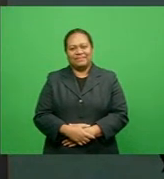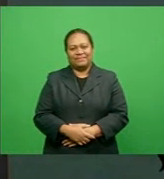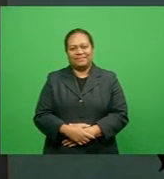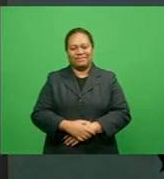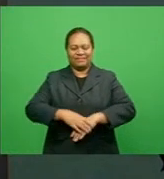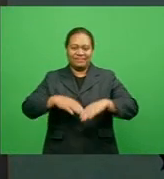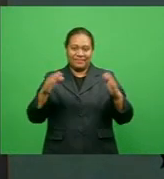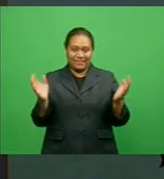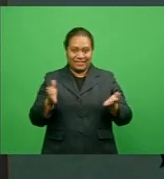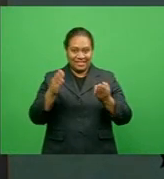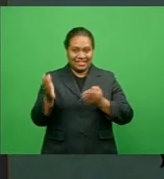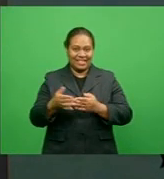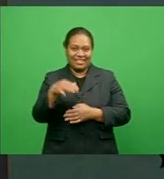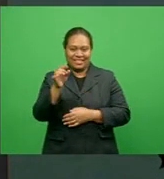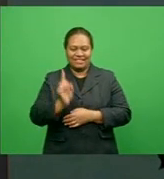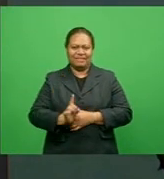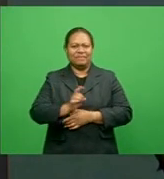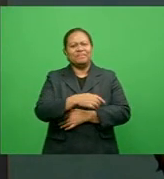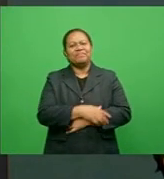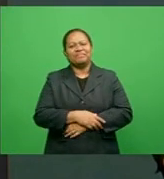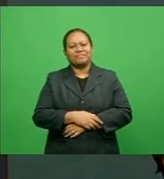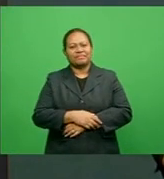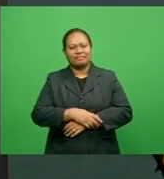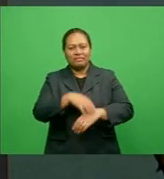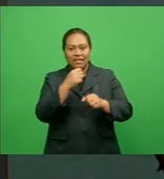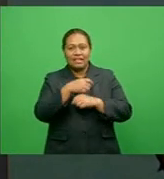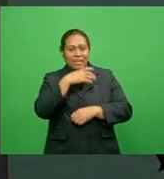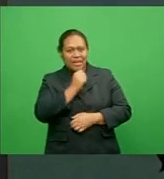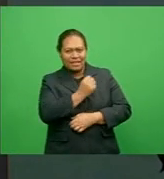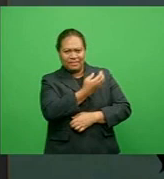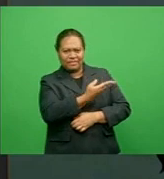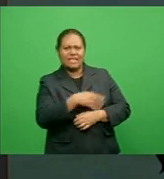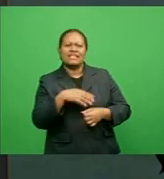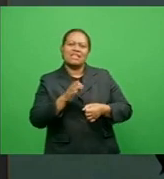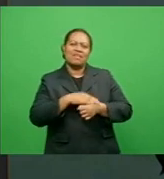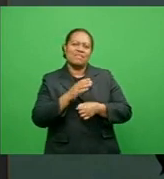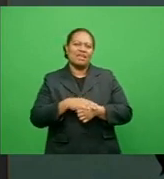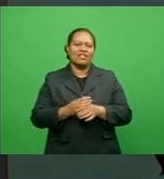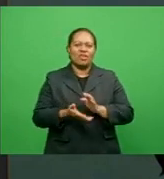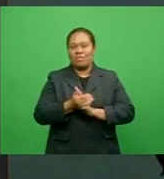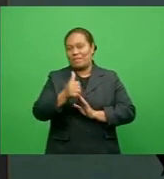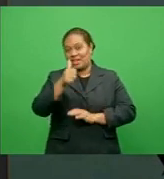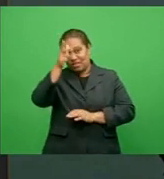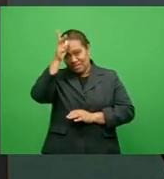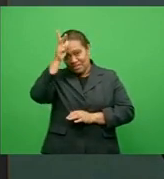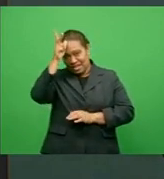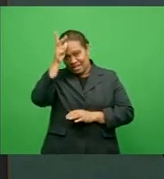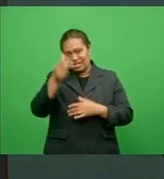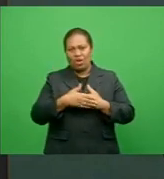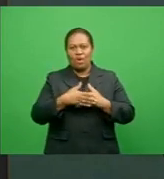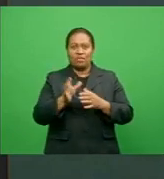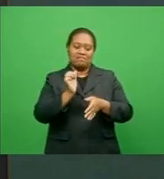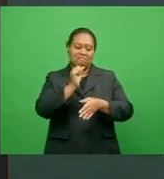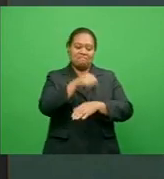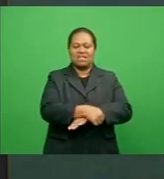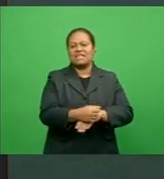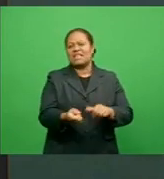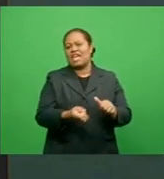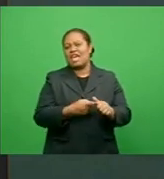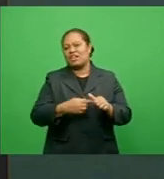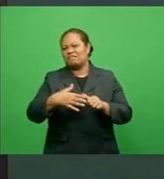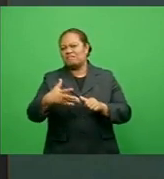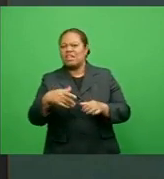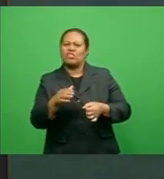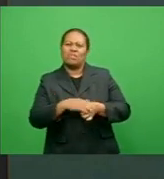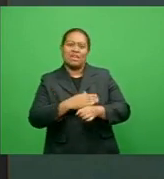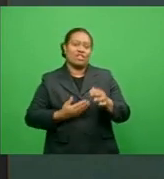In today's play of the day, Greek star Stefanos Tsitsipas has made a comeback in the French Open after beating Andrei Rublev to make